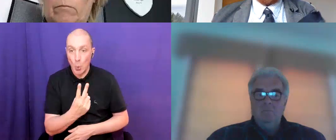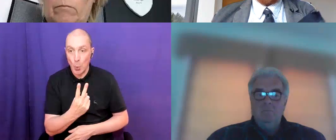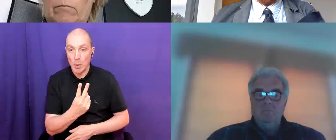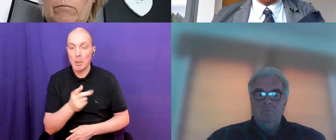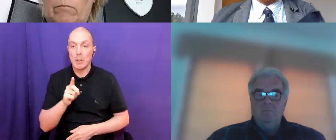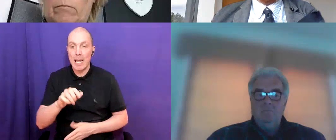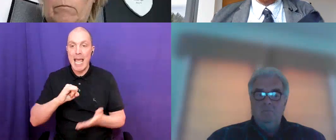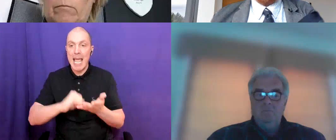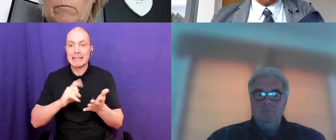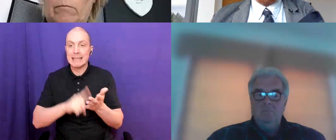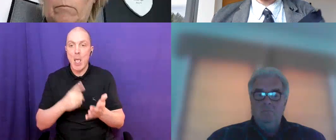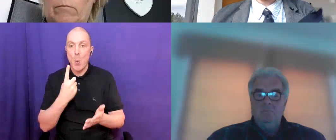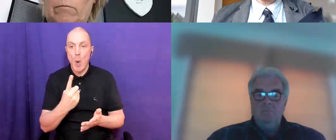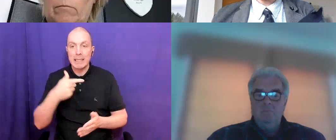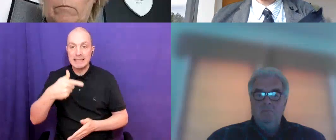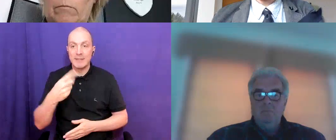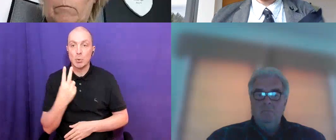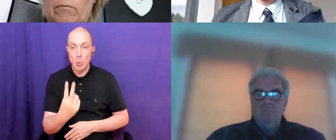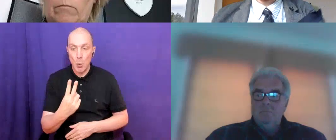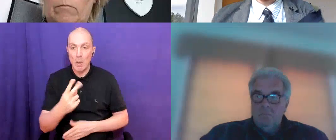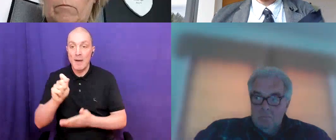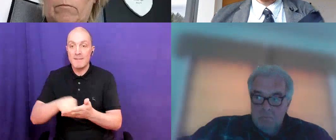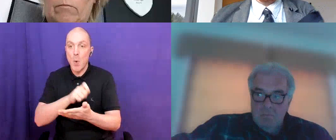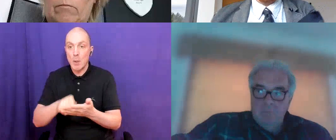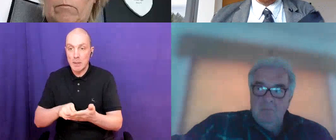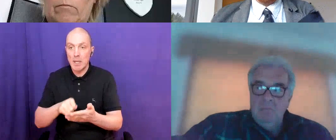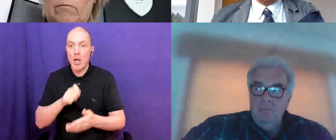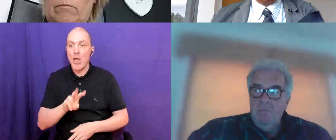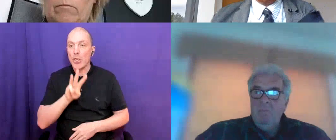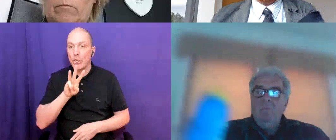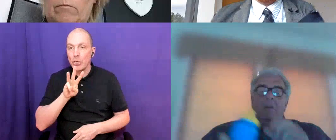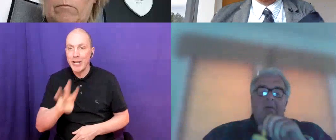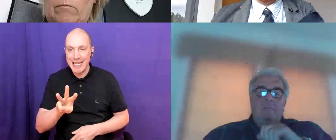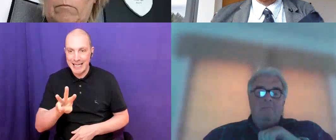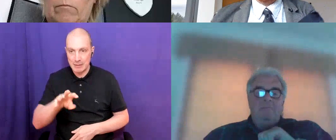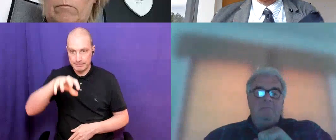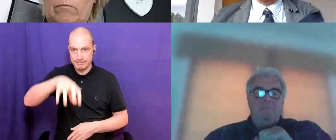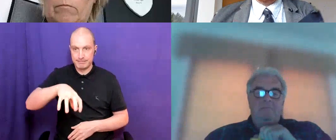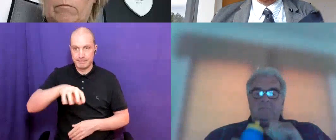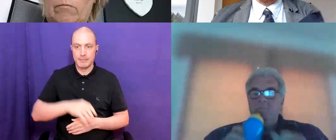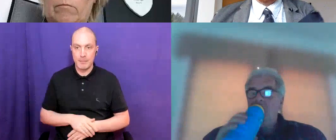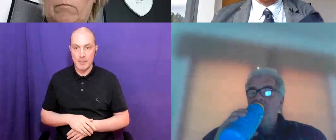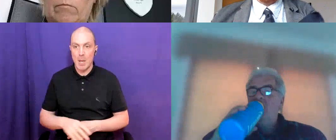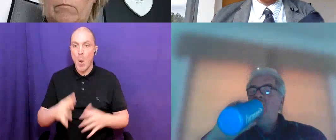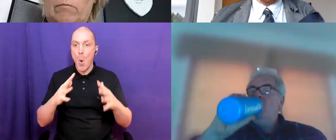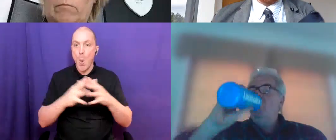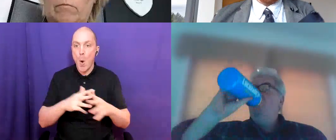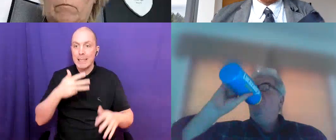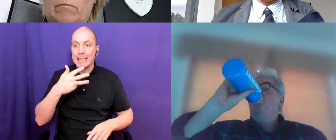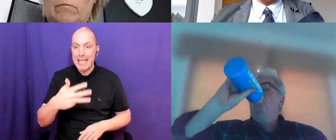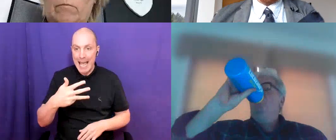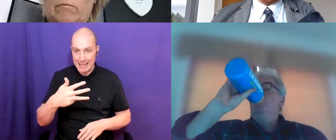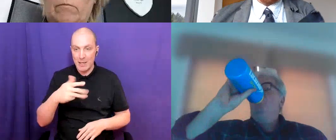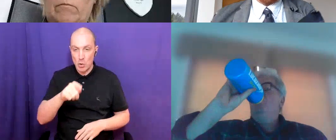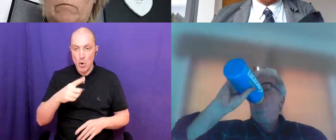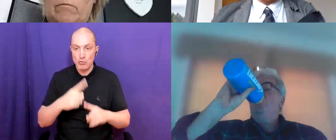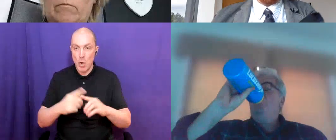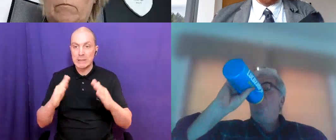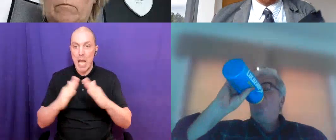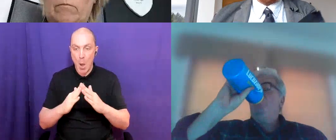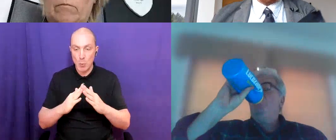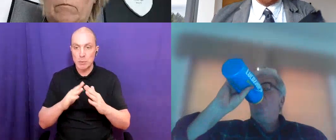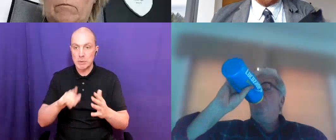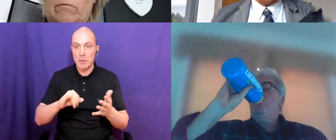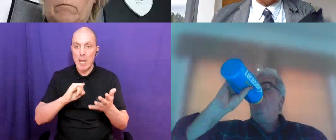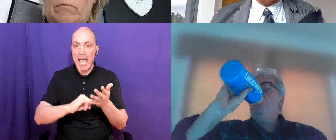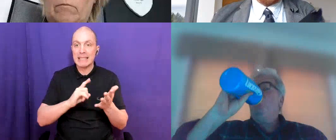voters from SL 172 will vote at Station 3. For Ward 9 in Crosshouse, voters from